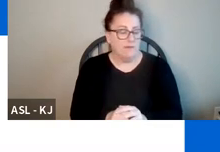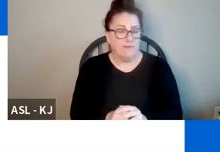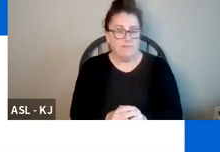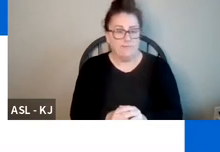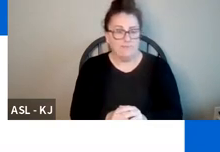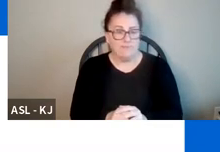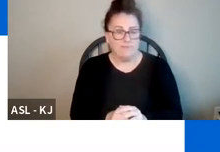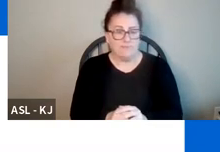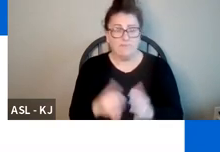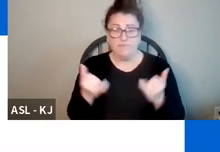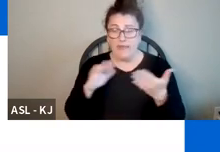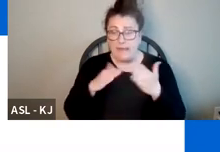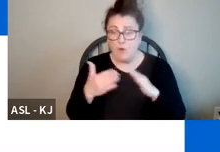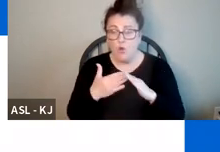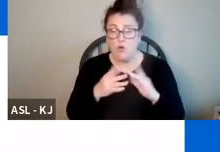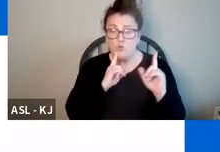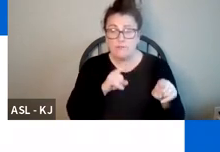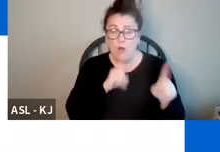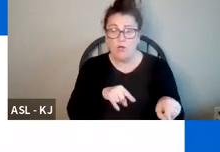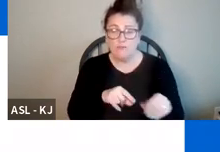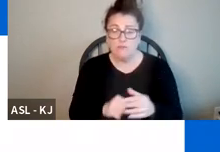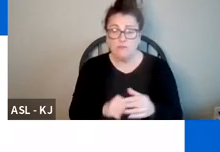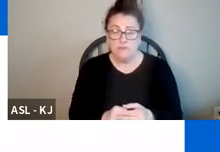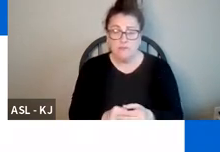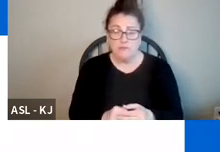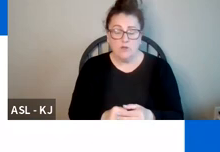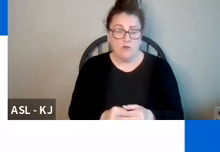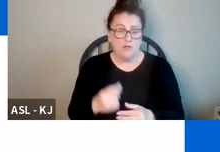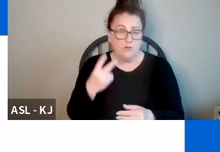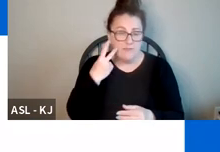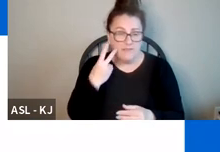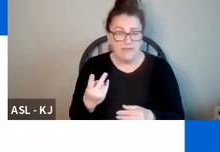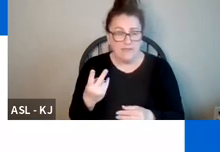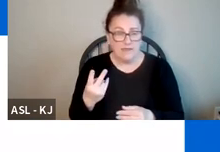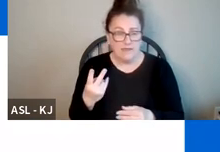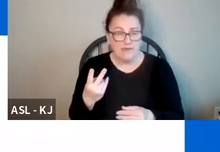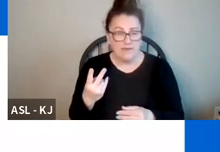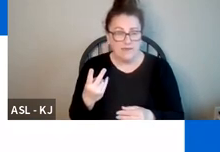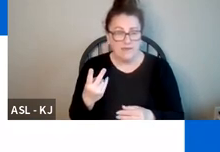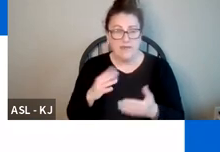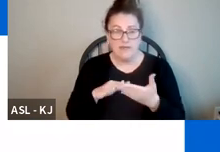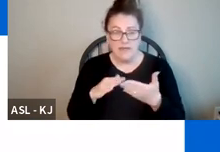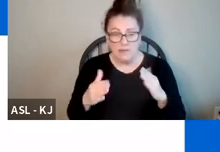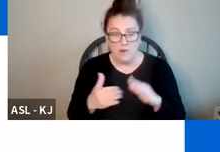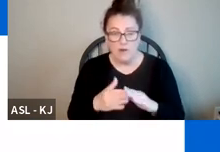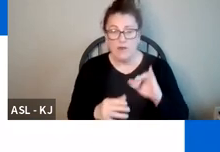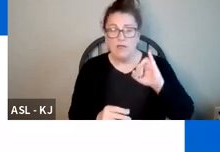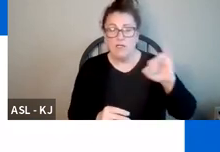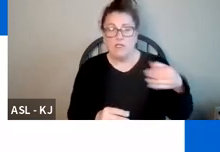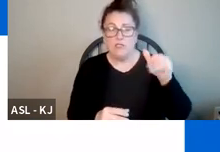Looking at the neighborhoods of respondents, you can see that neighborhoods such as Jamaica